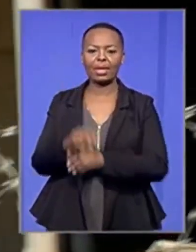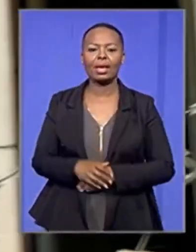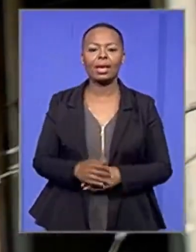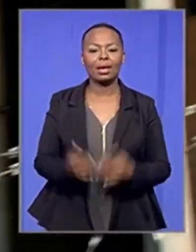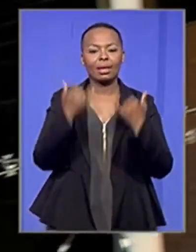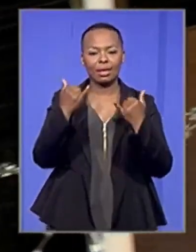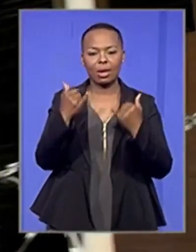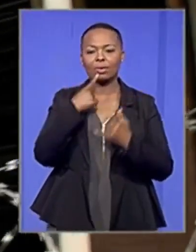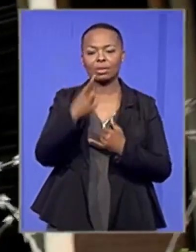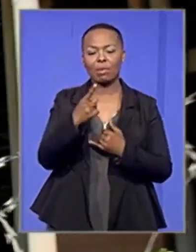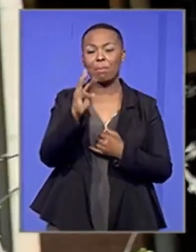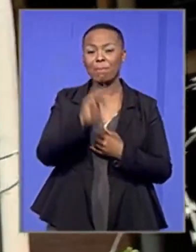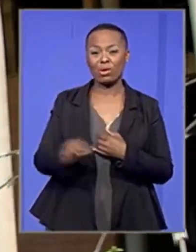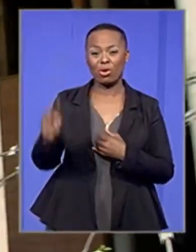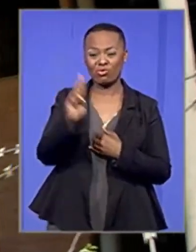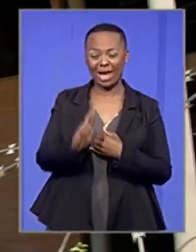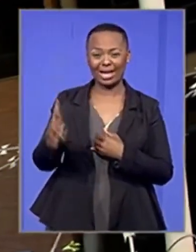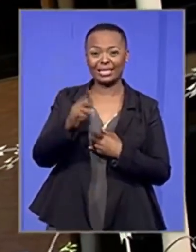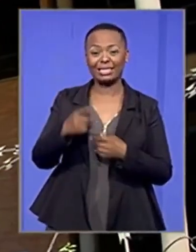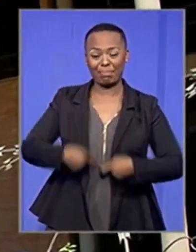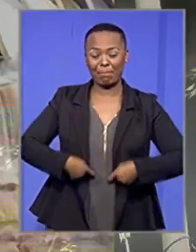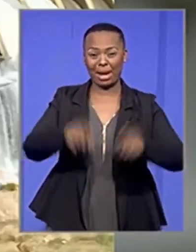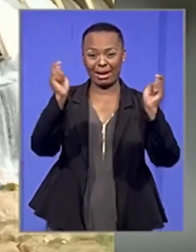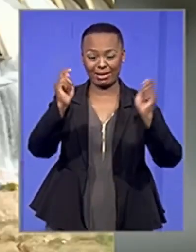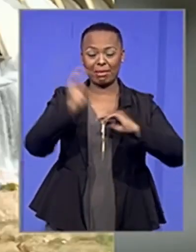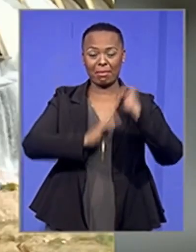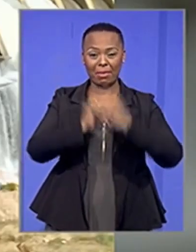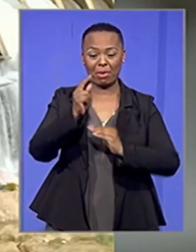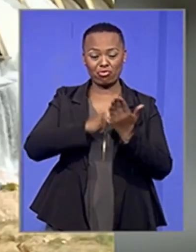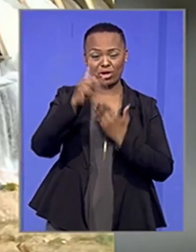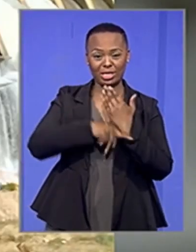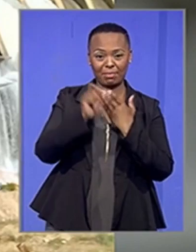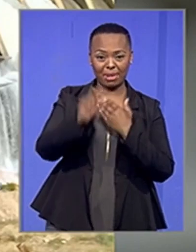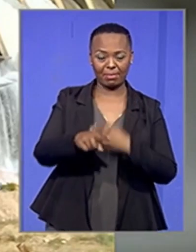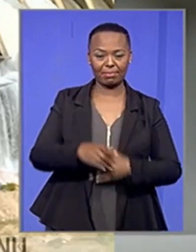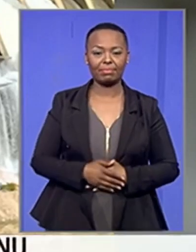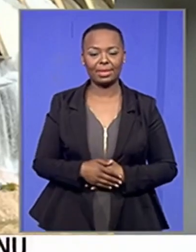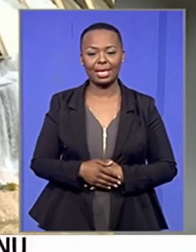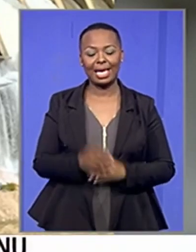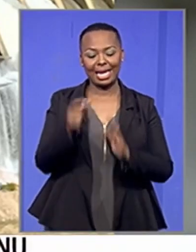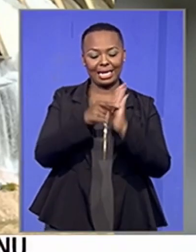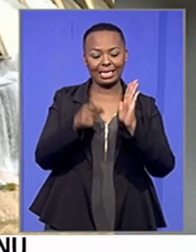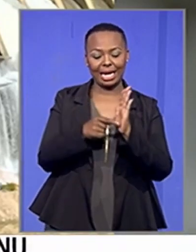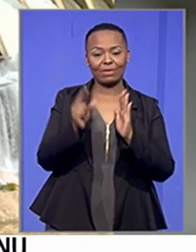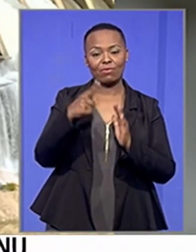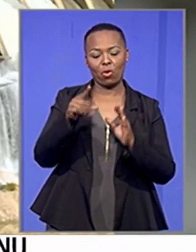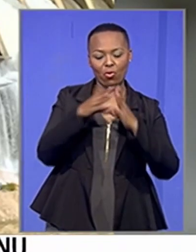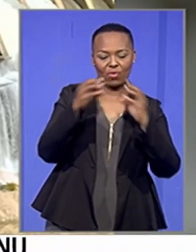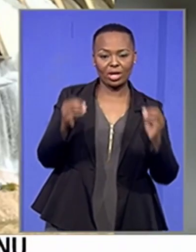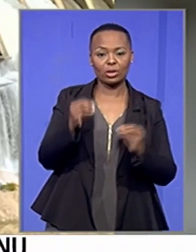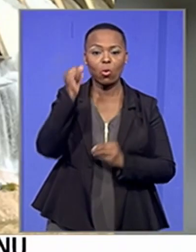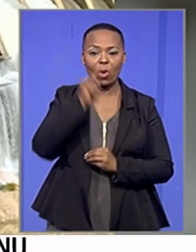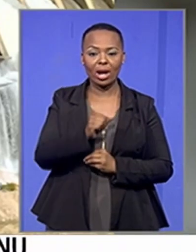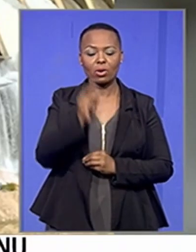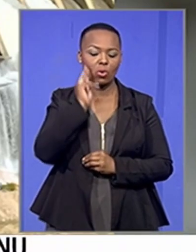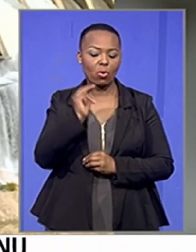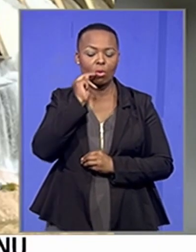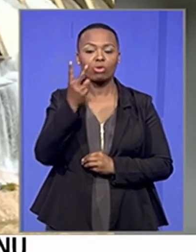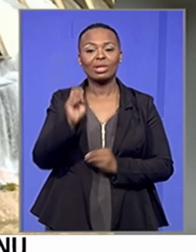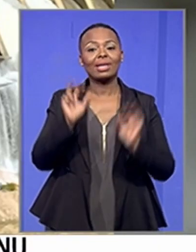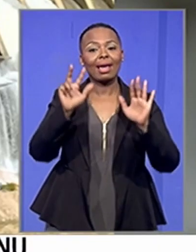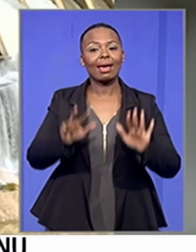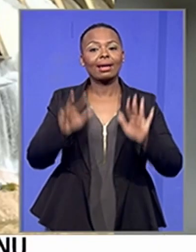dimilione tsa diranta mme madi a tulositswe. The completion date was extended to November 2018 due to